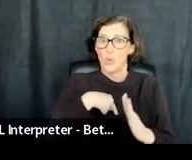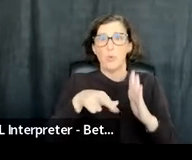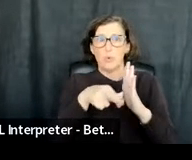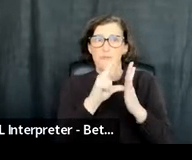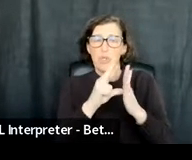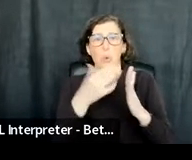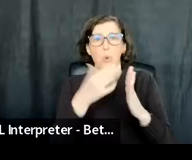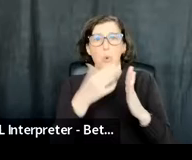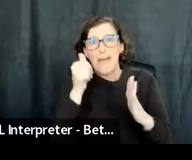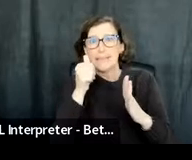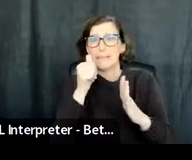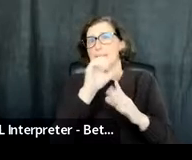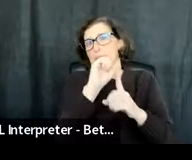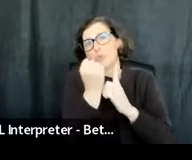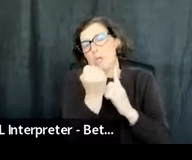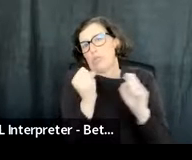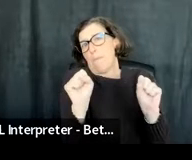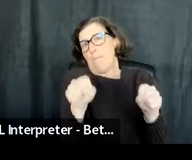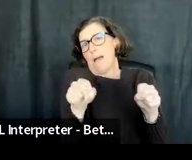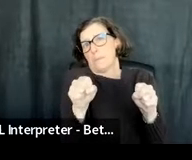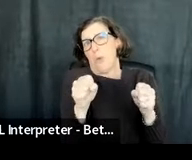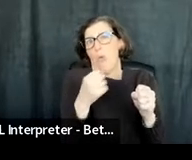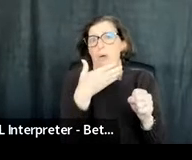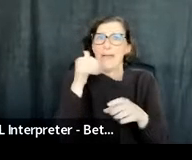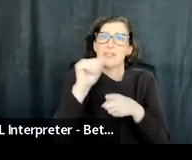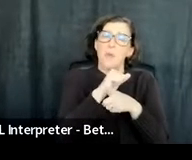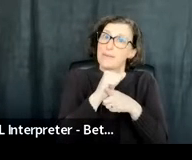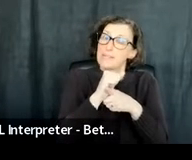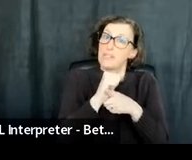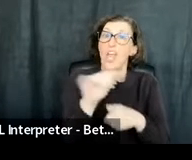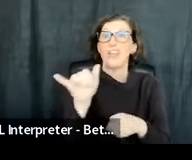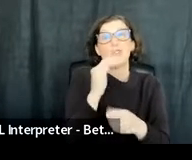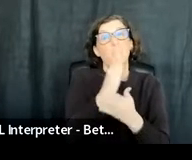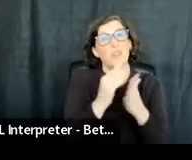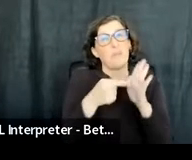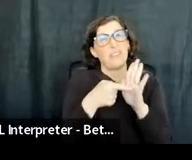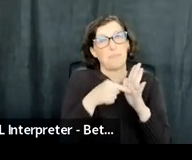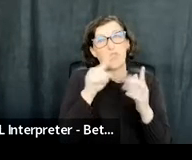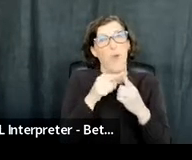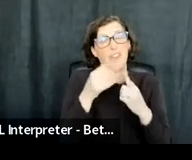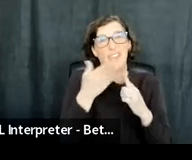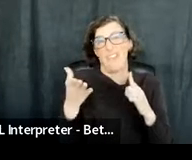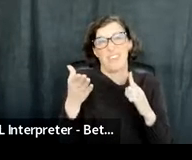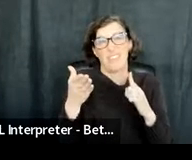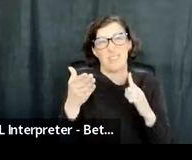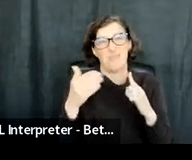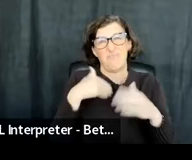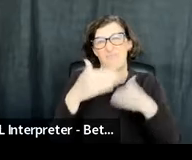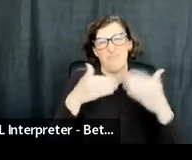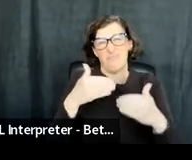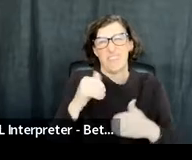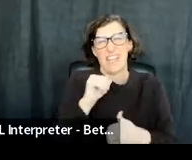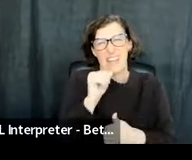case scenarios, and then a couple examples of when things don't quite go well, or we don't have all